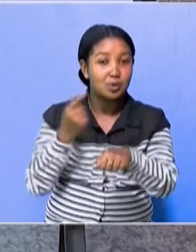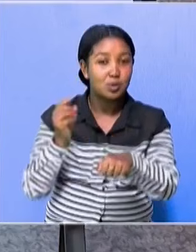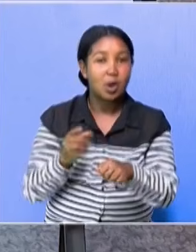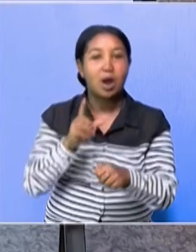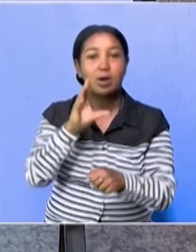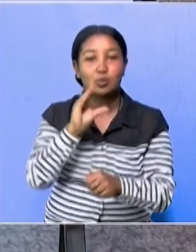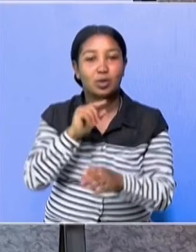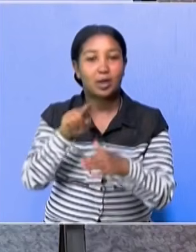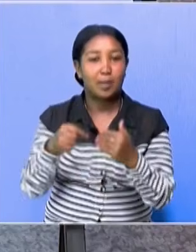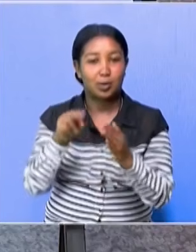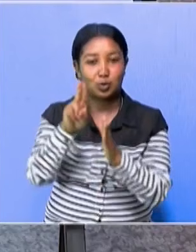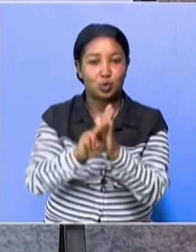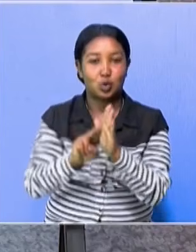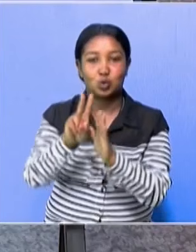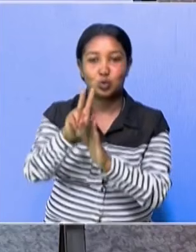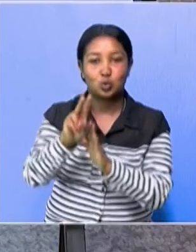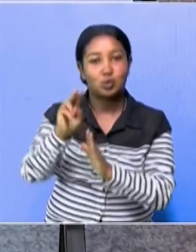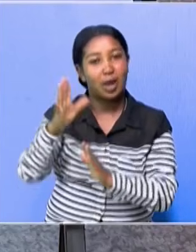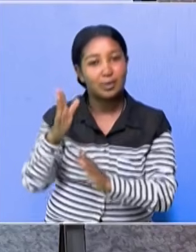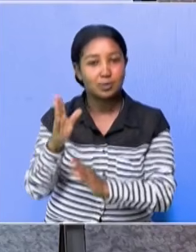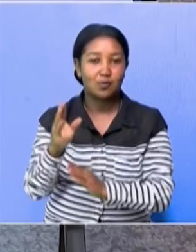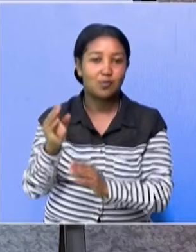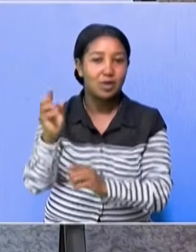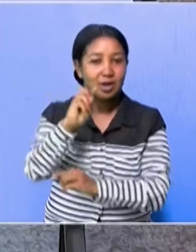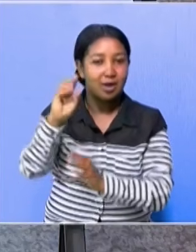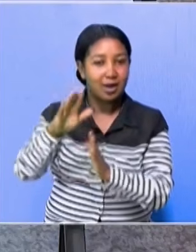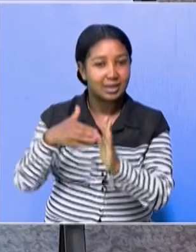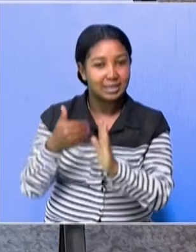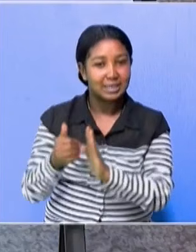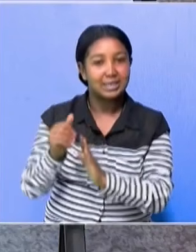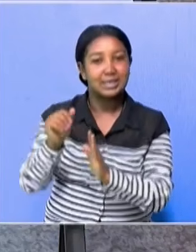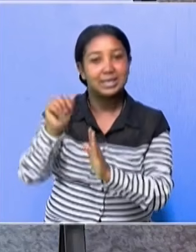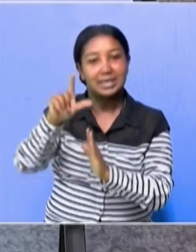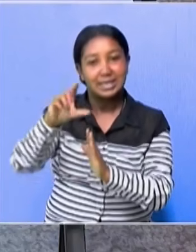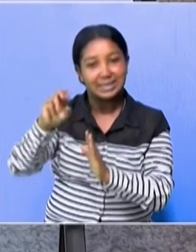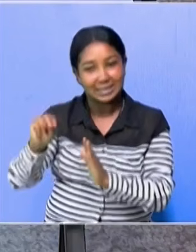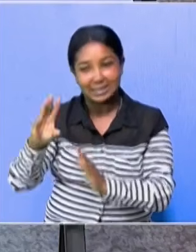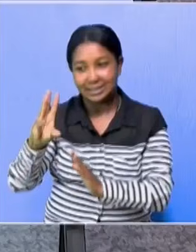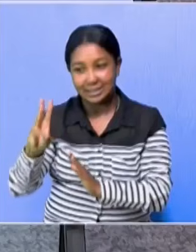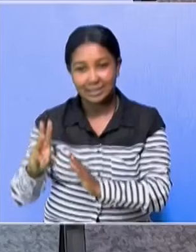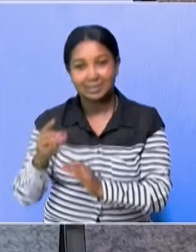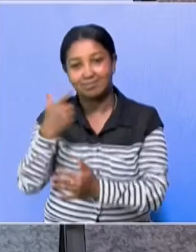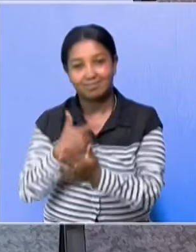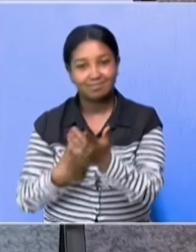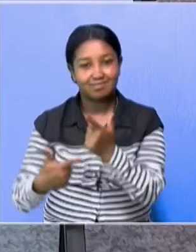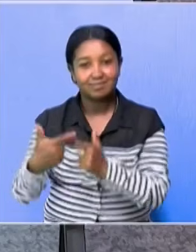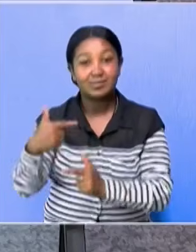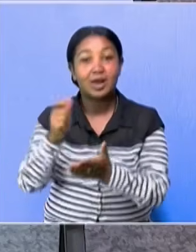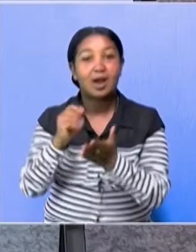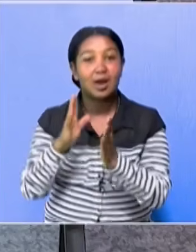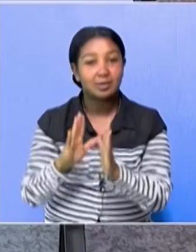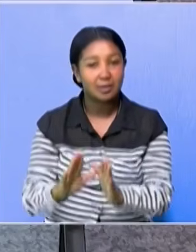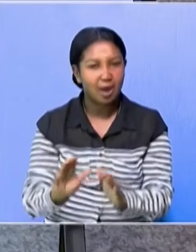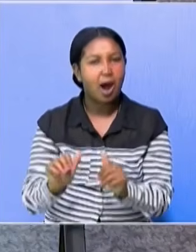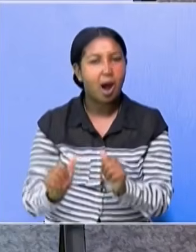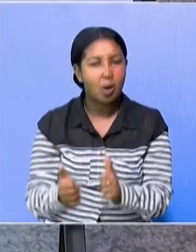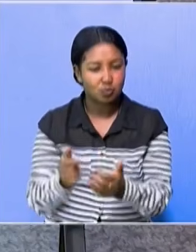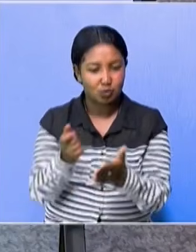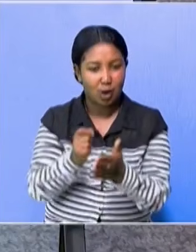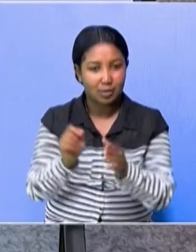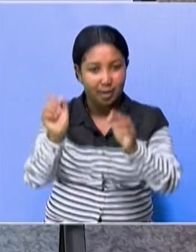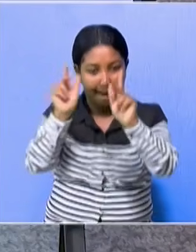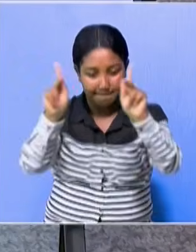were talking about Unit 2 types of calendar. Lesson 6, we discussed about writing, how to write paragraph